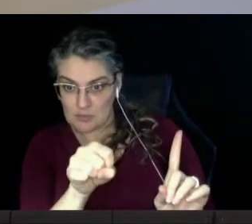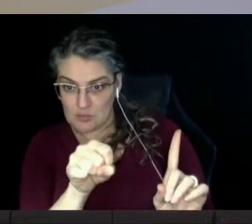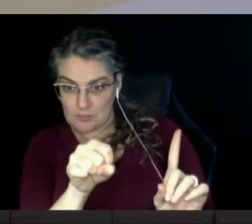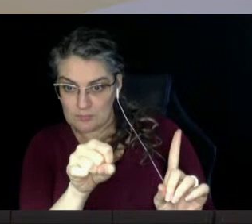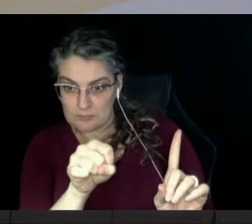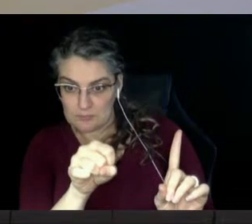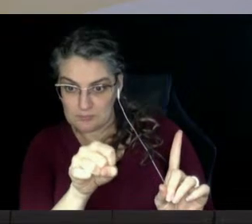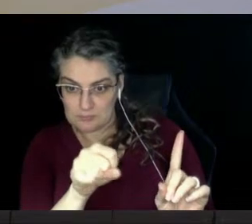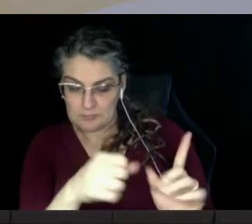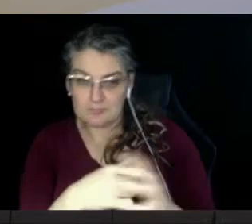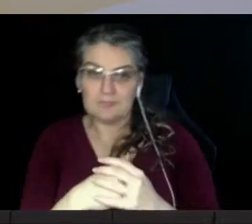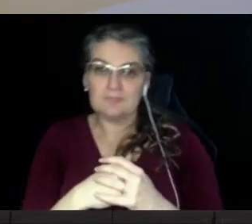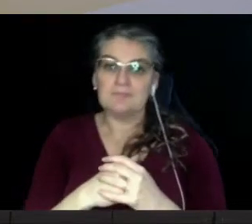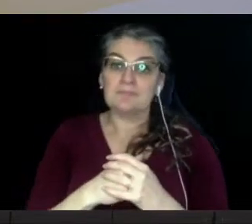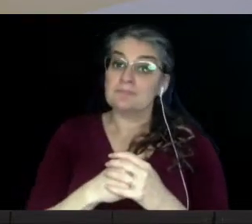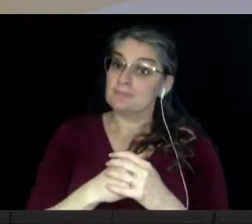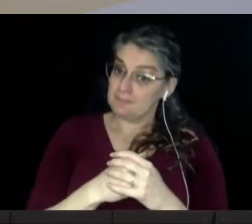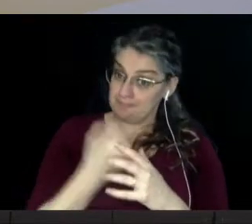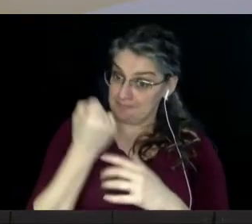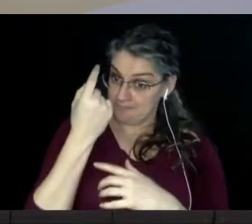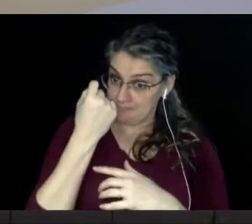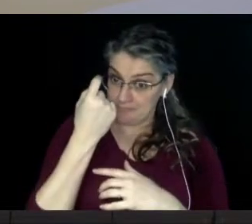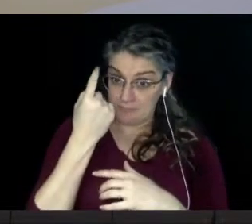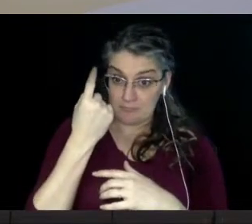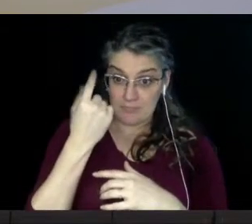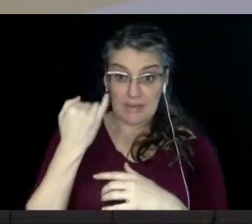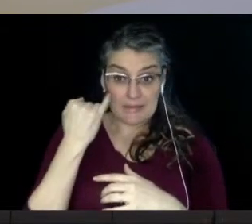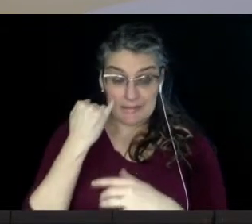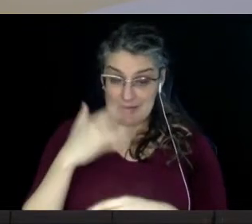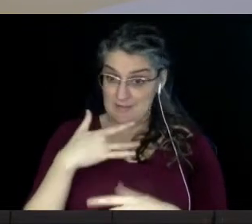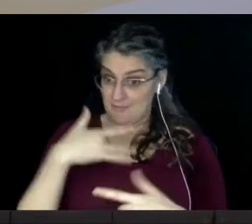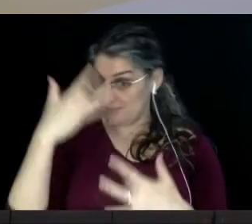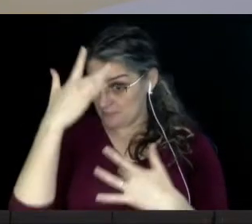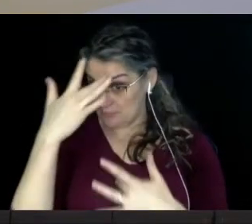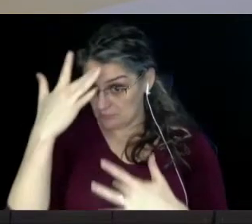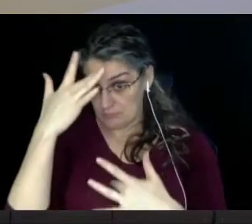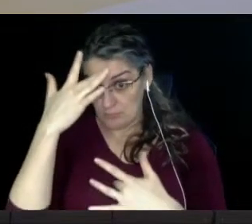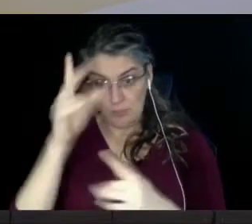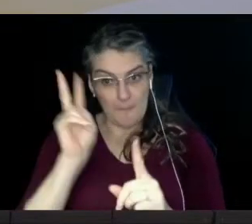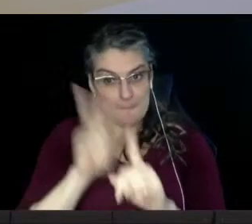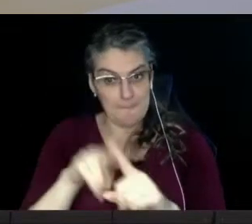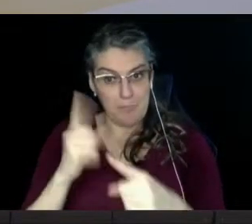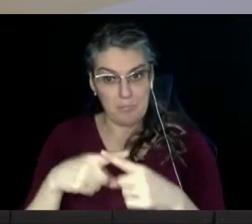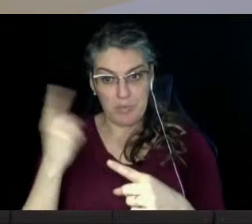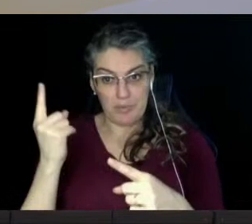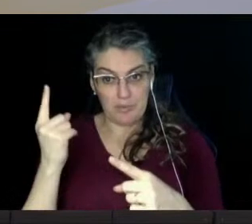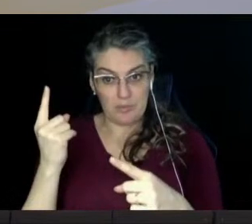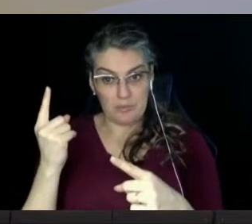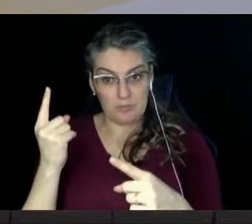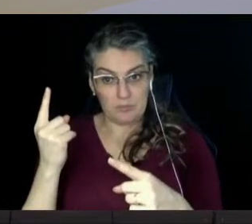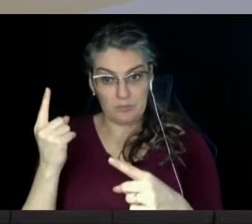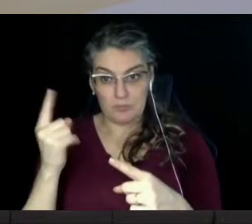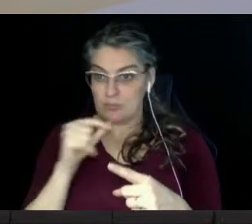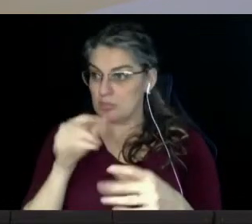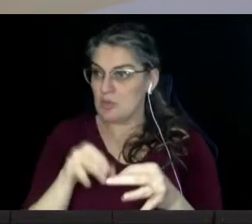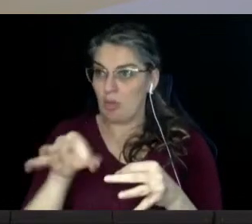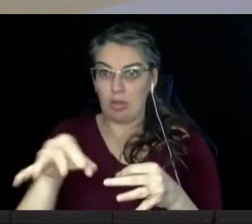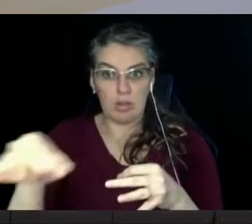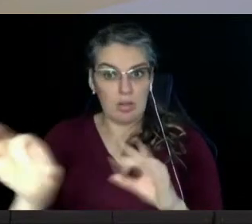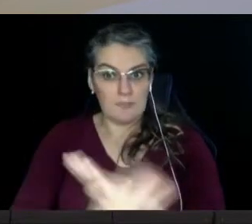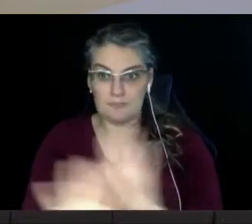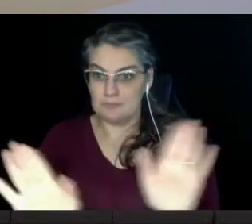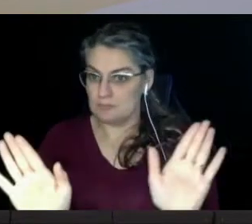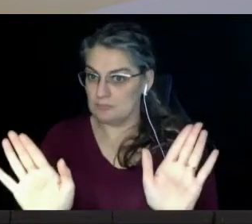it, that if people are having symptoms, one of the ways that we can detect COVID early and then try to minimize spread is